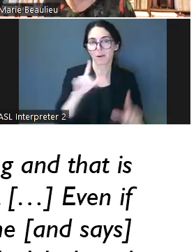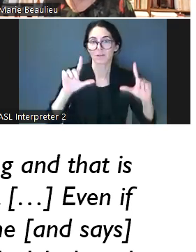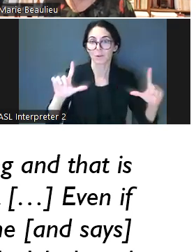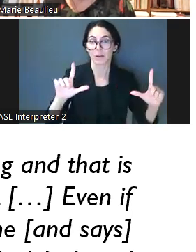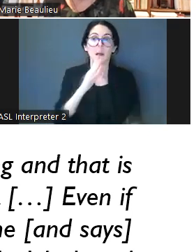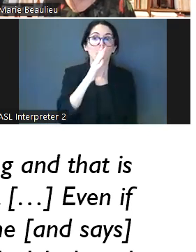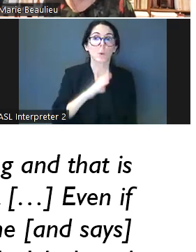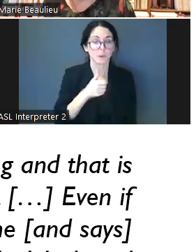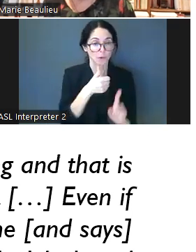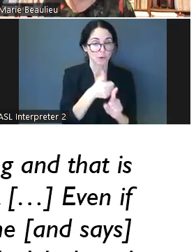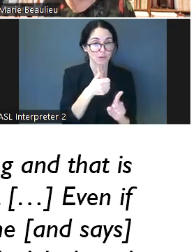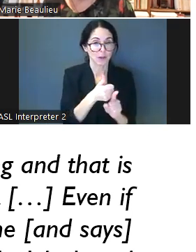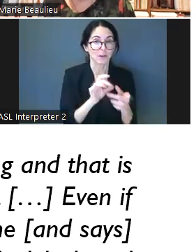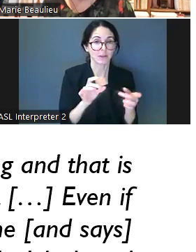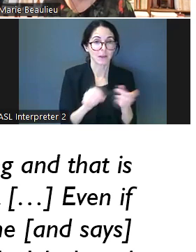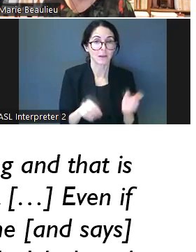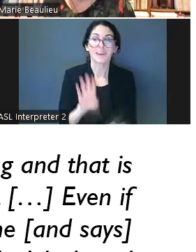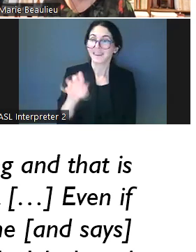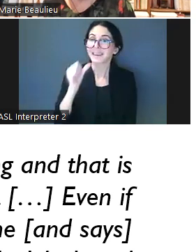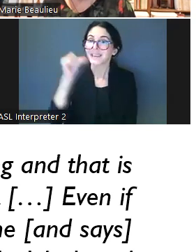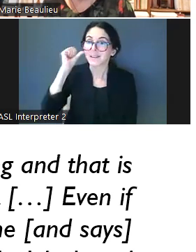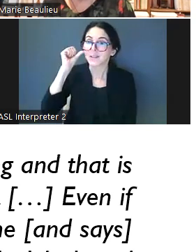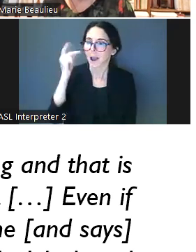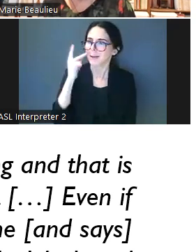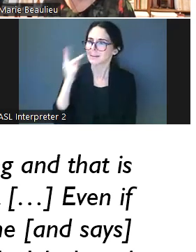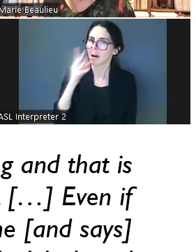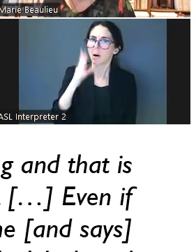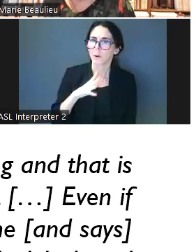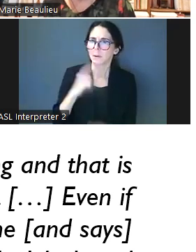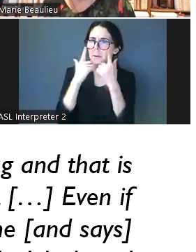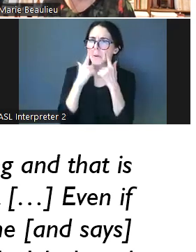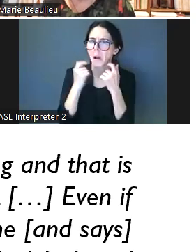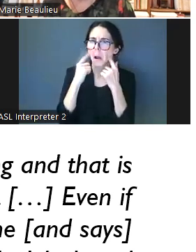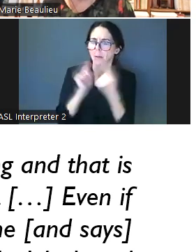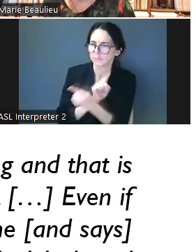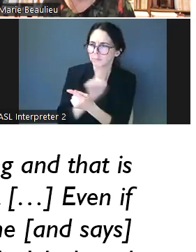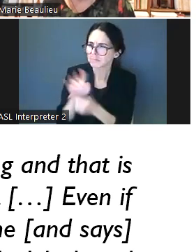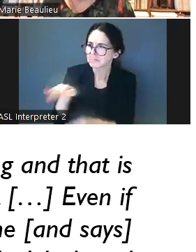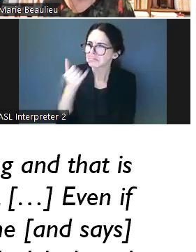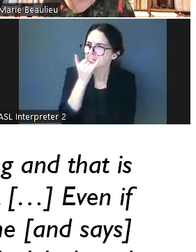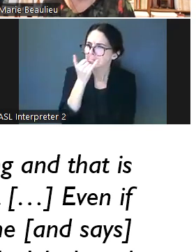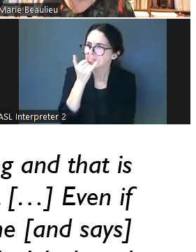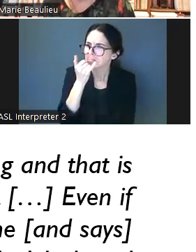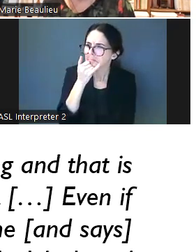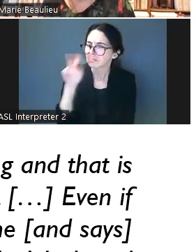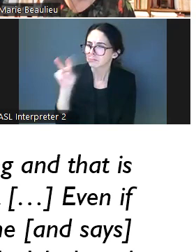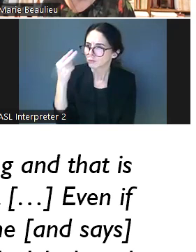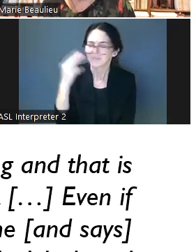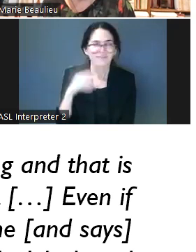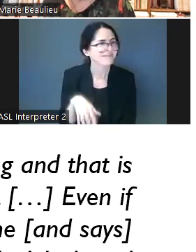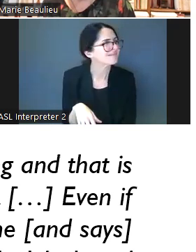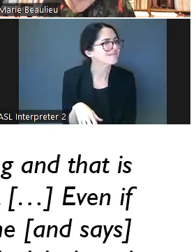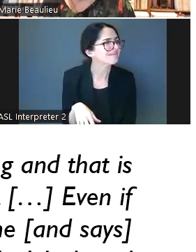who says, "I saw a lady yesterday and she was crying. I asked her what is happening. Then the lady told me they